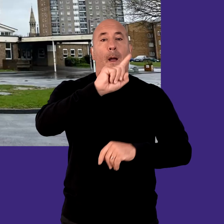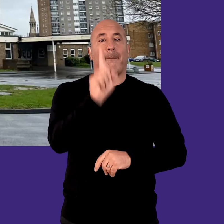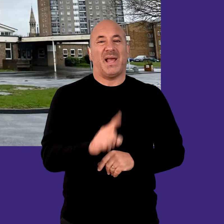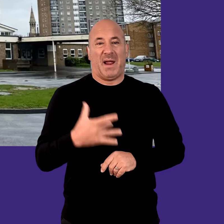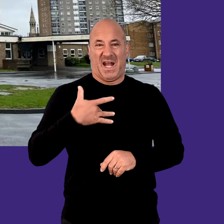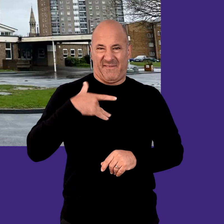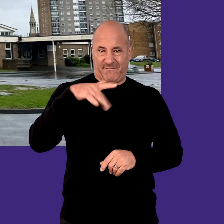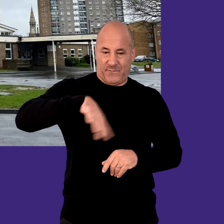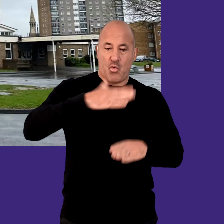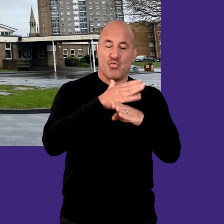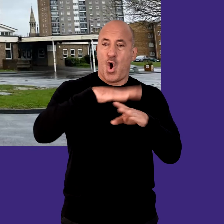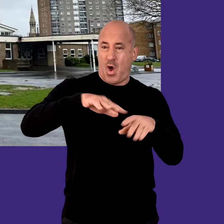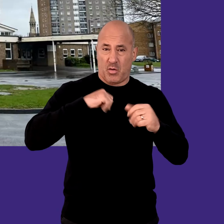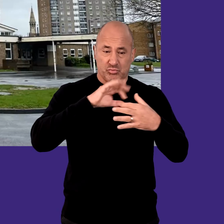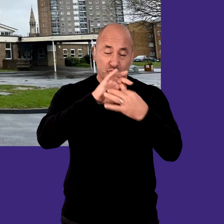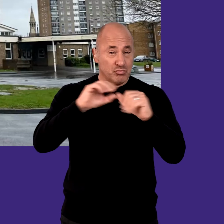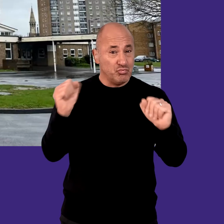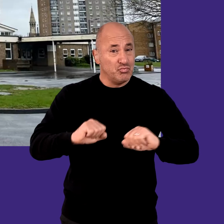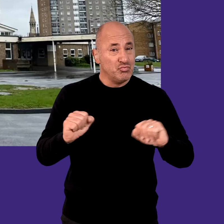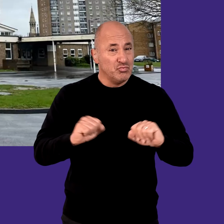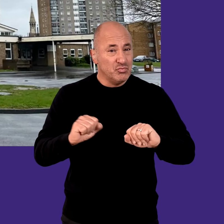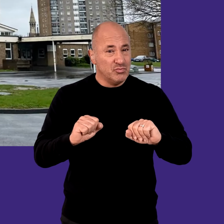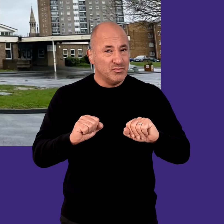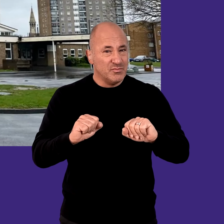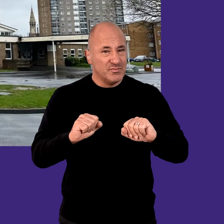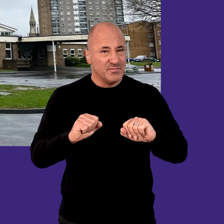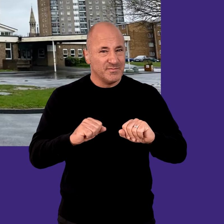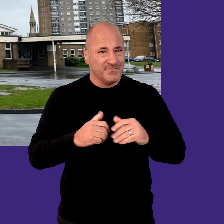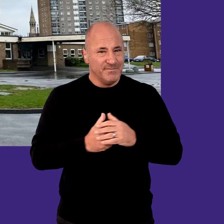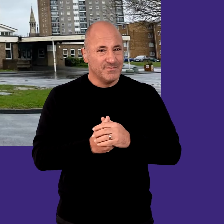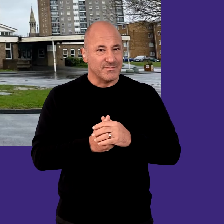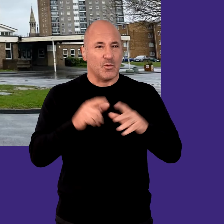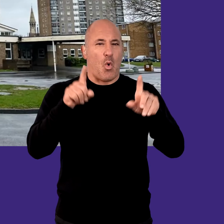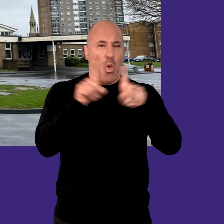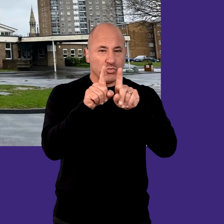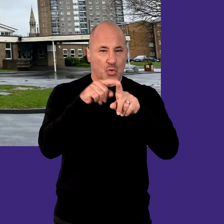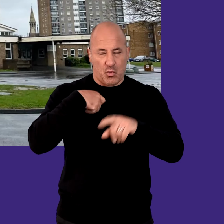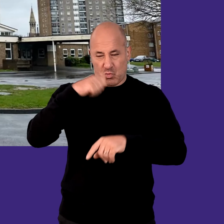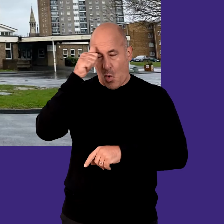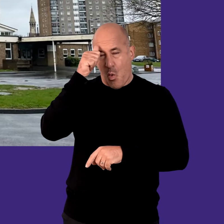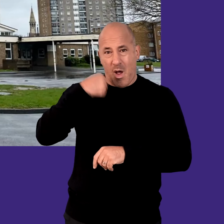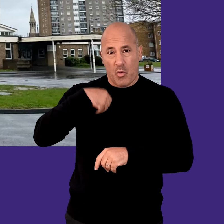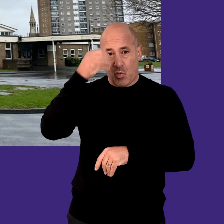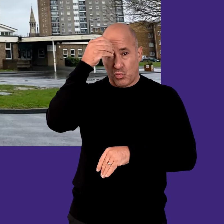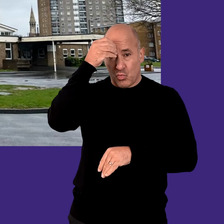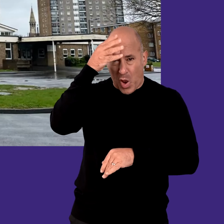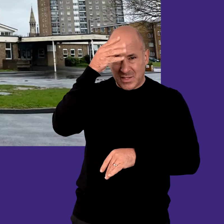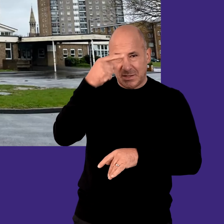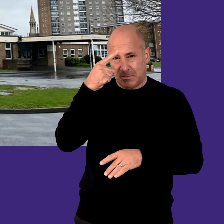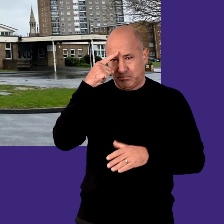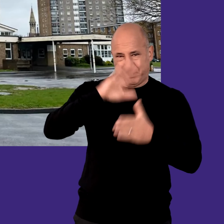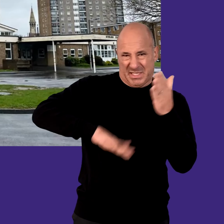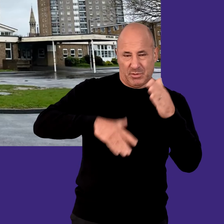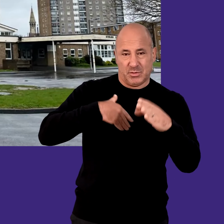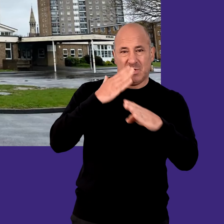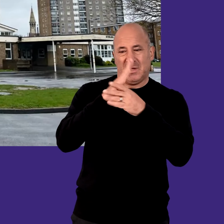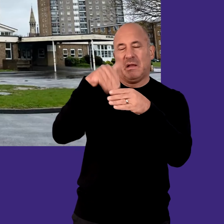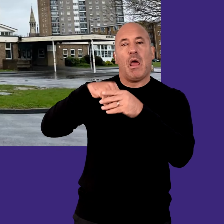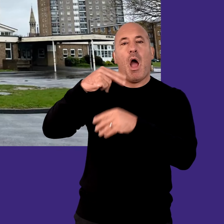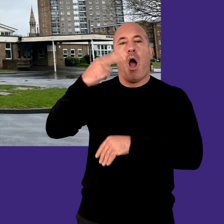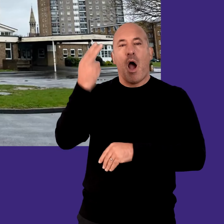do that because we'd not built relationships with the people living and working on the estate yet. But I'm also aware that